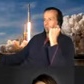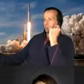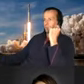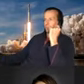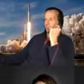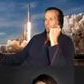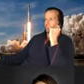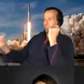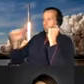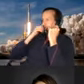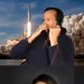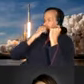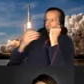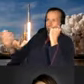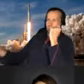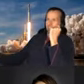it appeared in